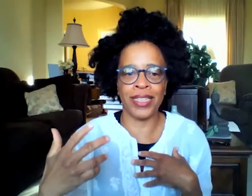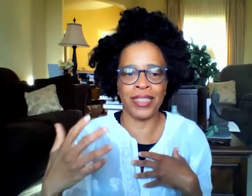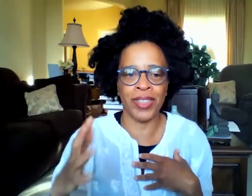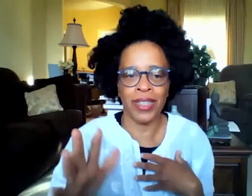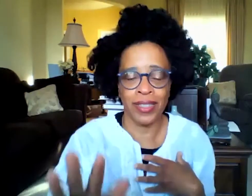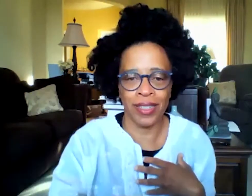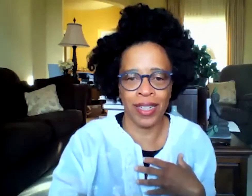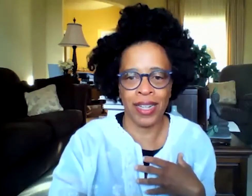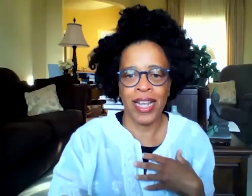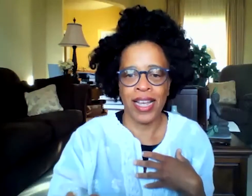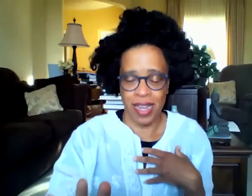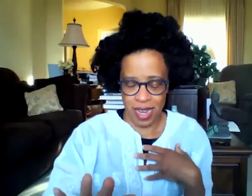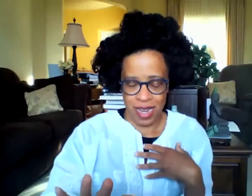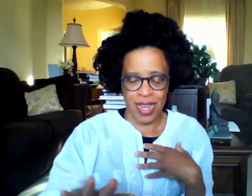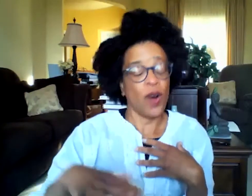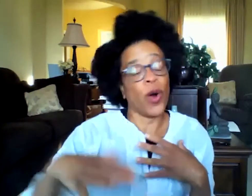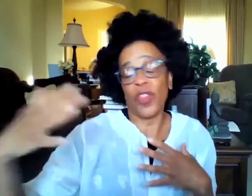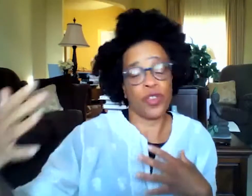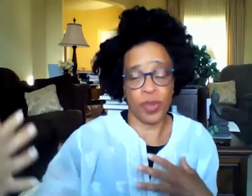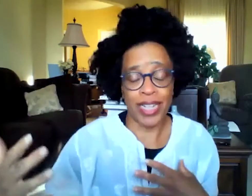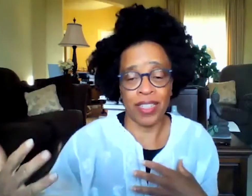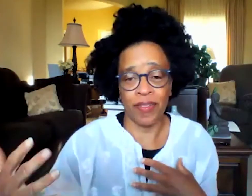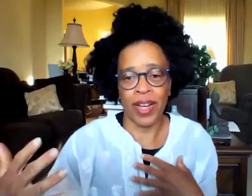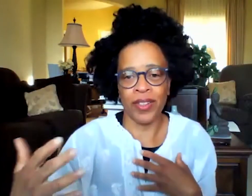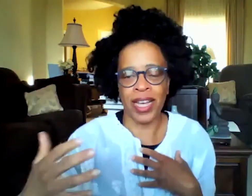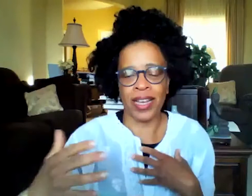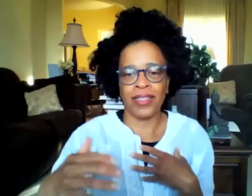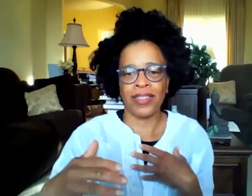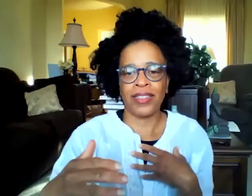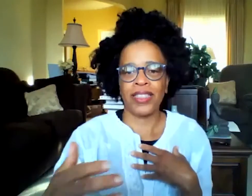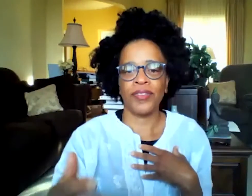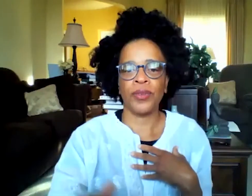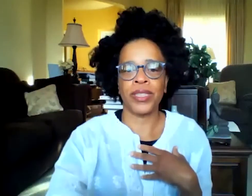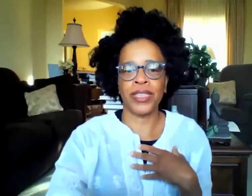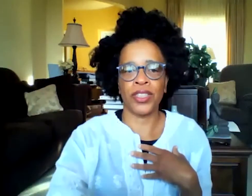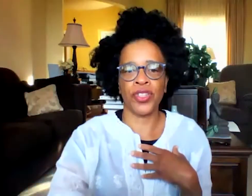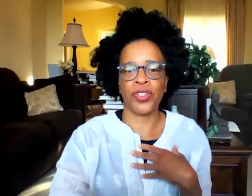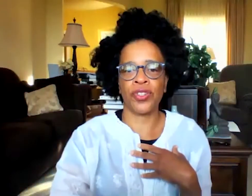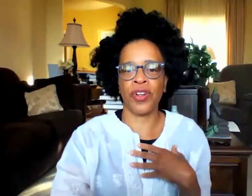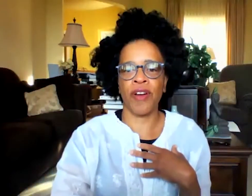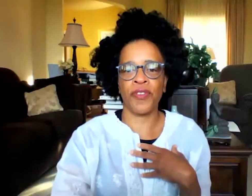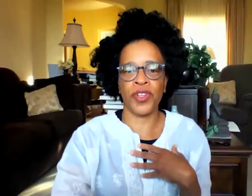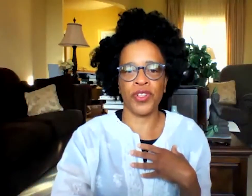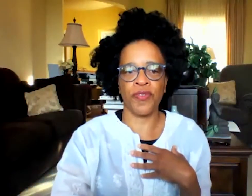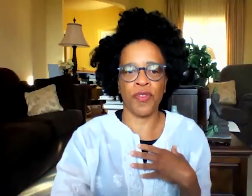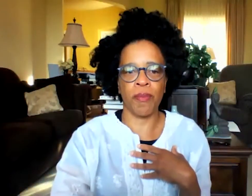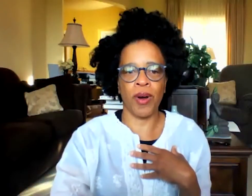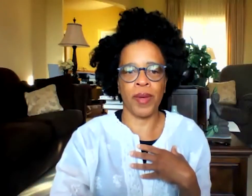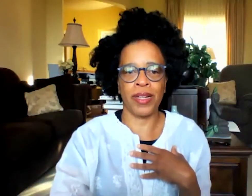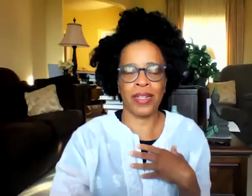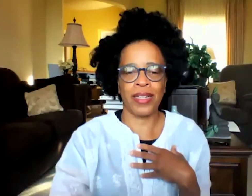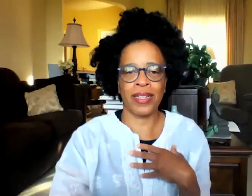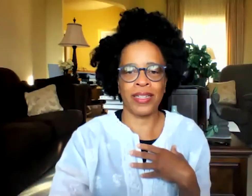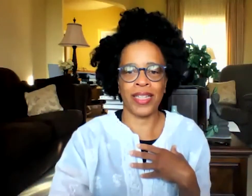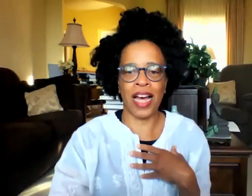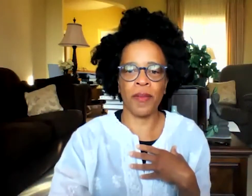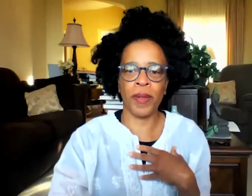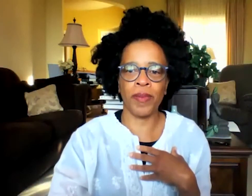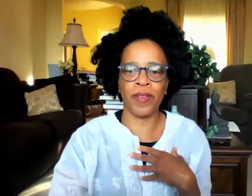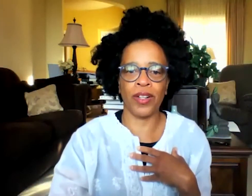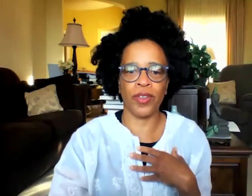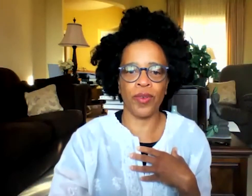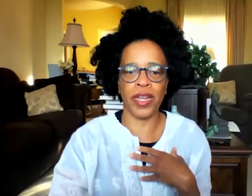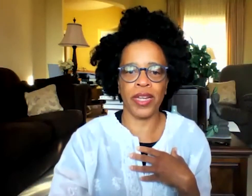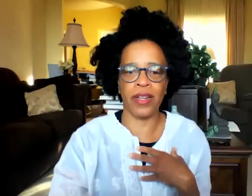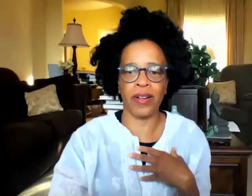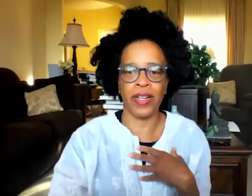white identity, or others would identify you as that. See if you're willing to just turn off your visual for a moment and allow the